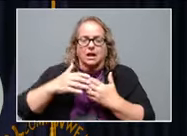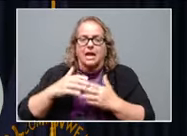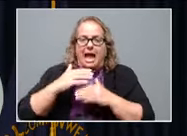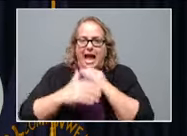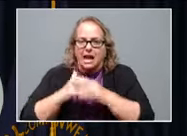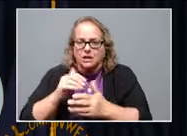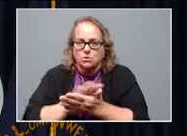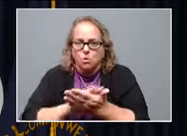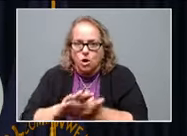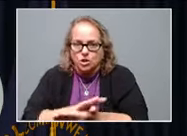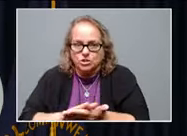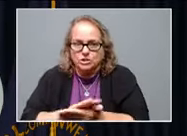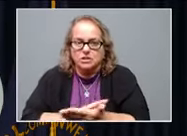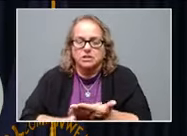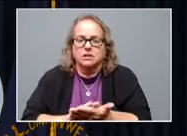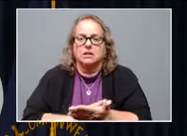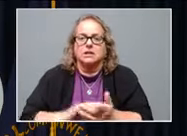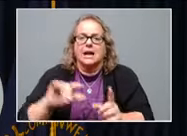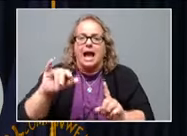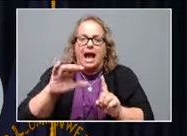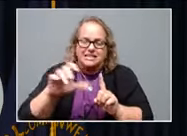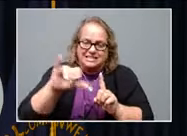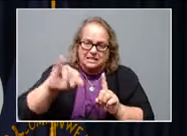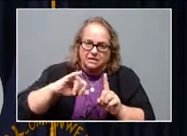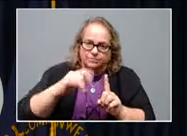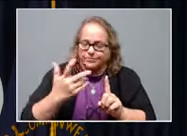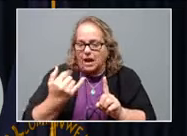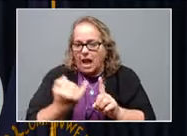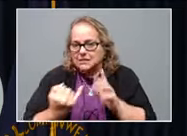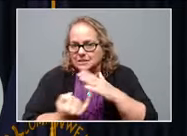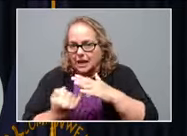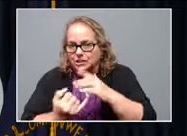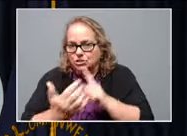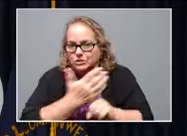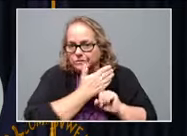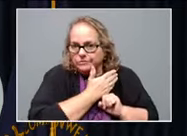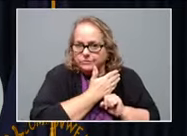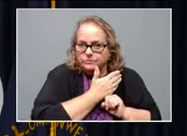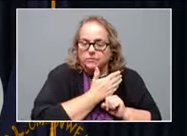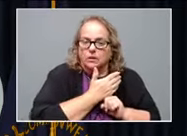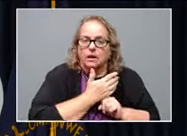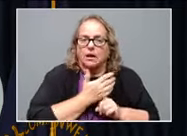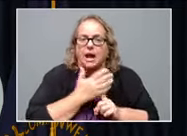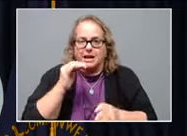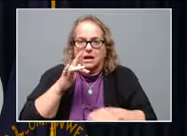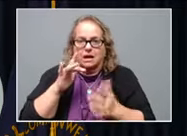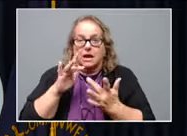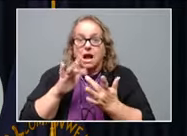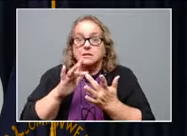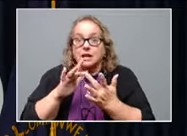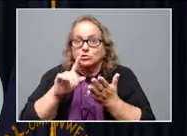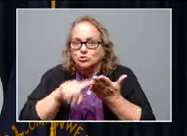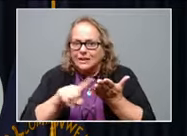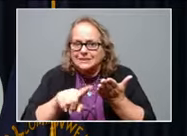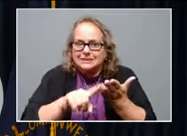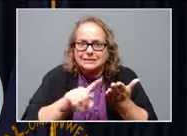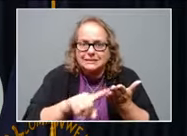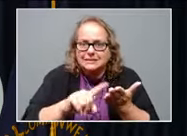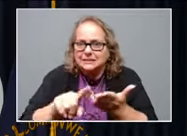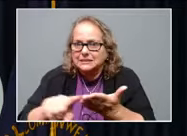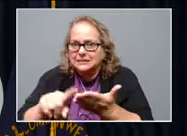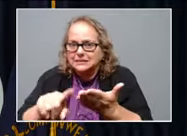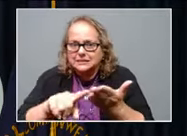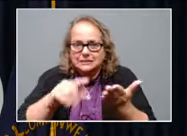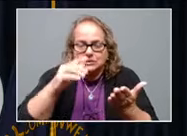isolation, quarantine, and contact tracing. And also making it clear, because different groups have done different things, what the quarantine time should